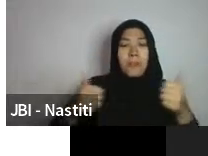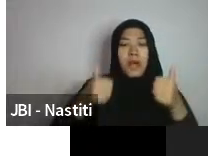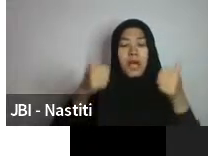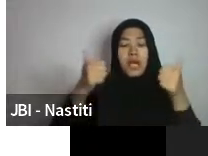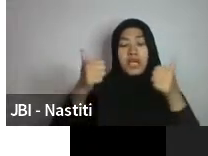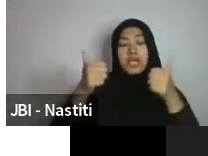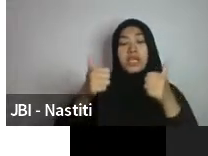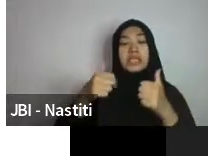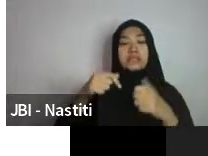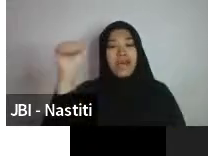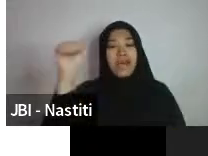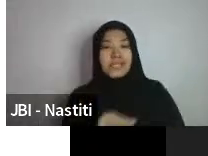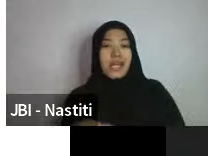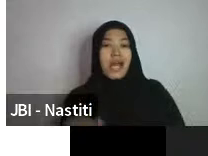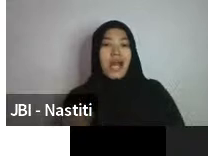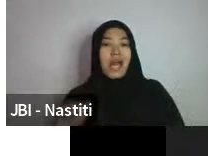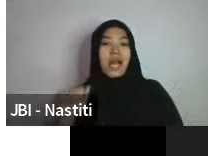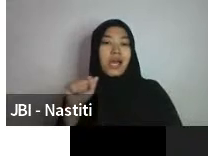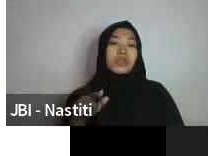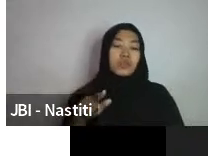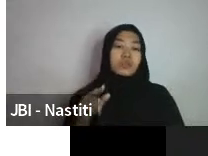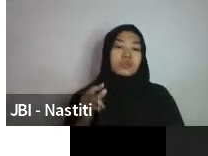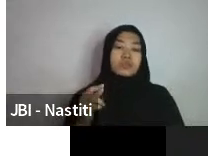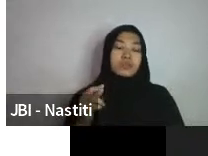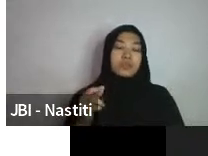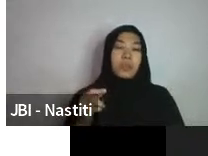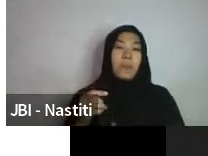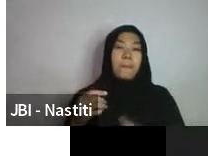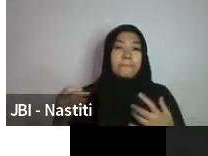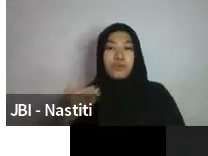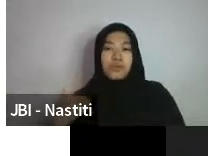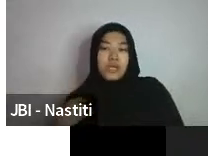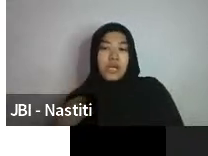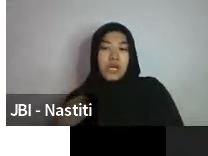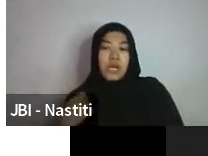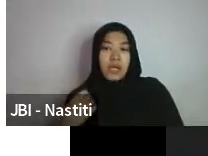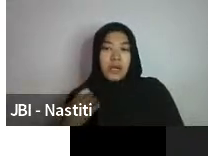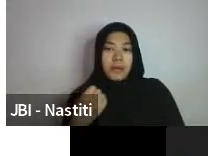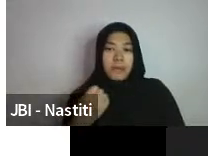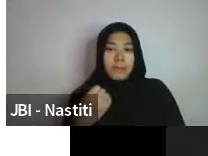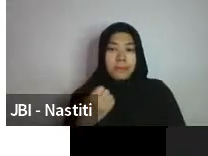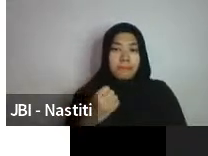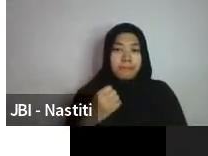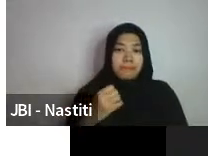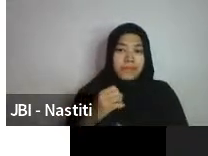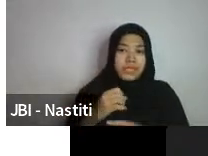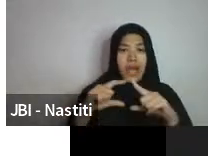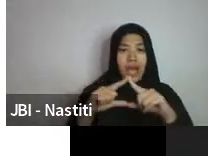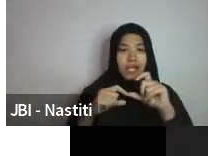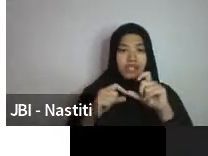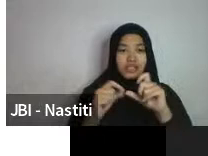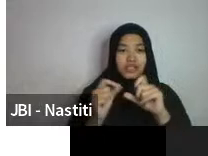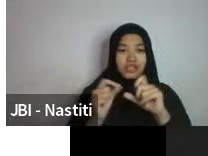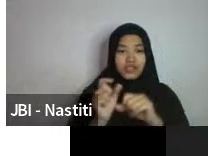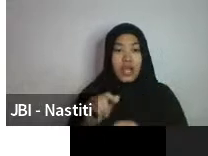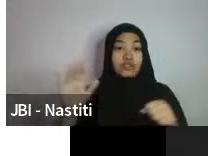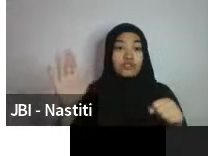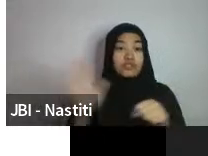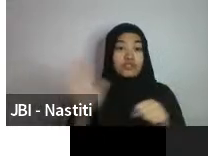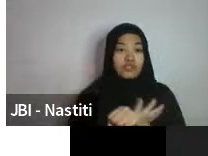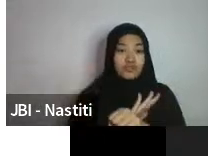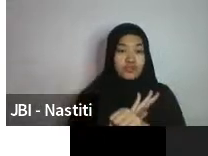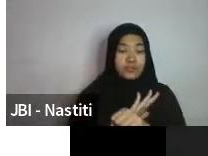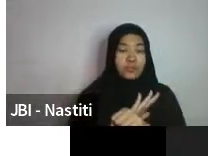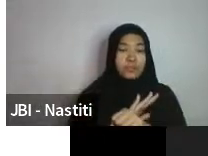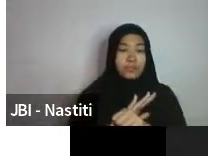quite interesting that the Dutch focused their care on mental hospital care. After the Indonesian Revolution,